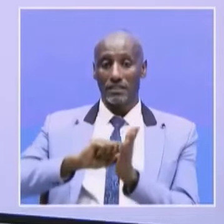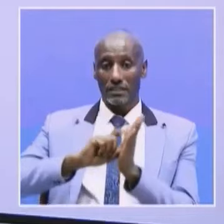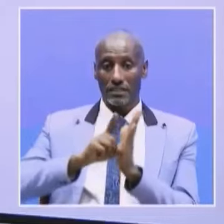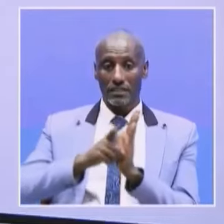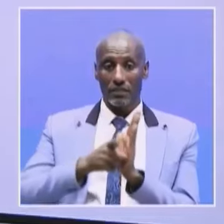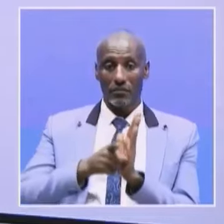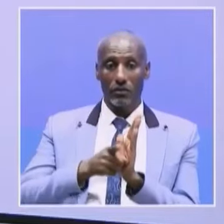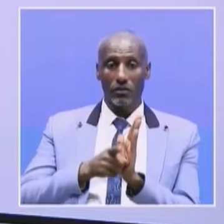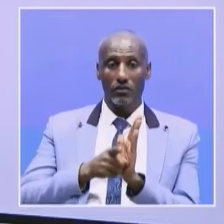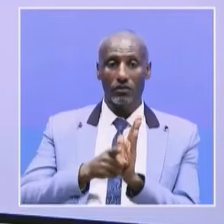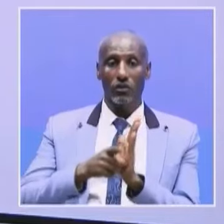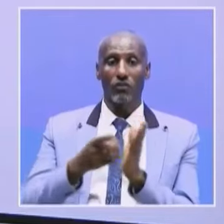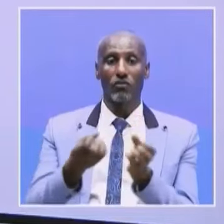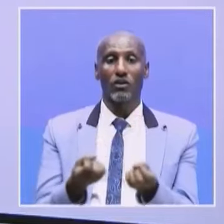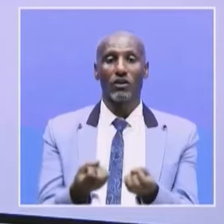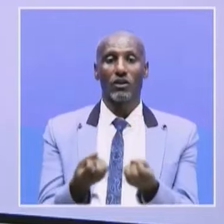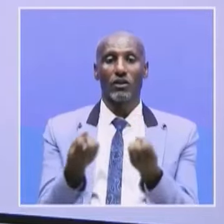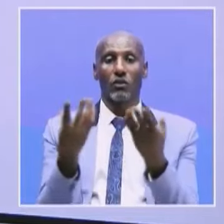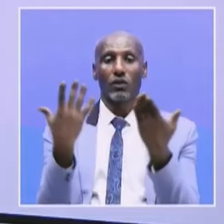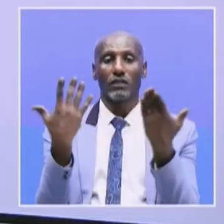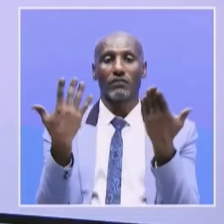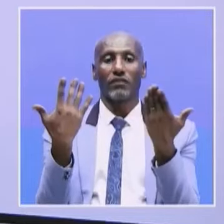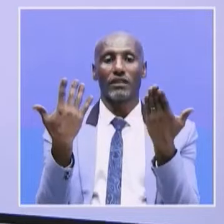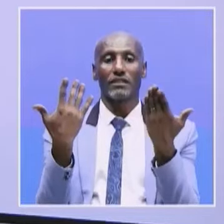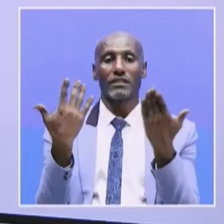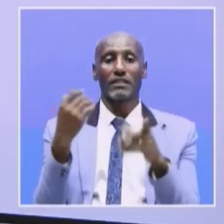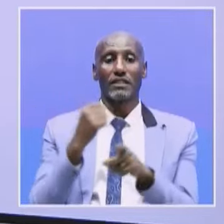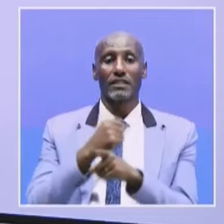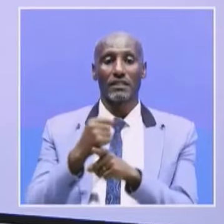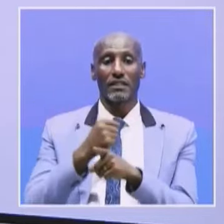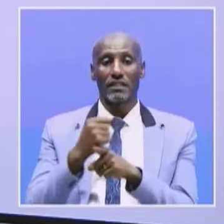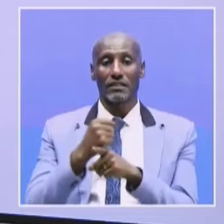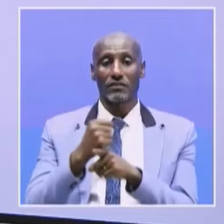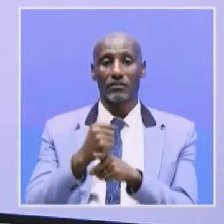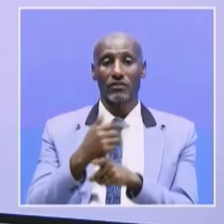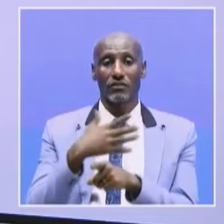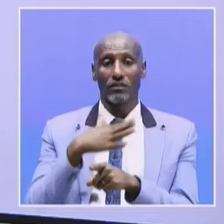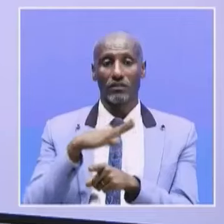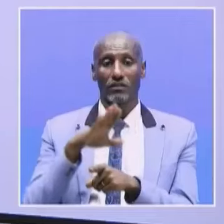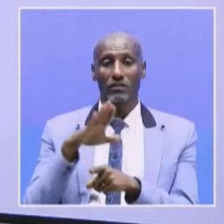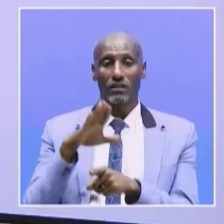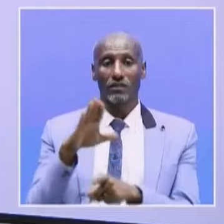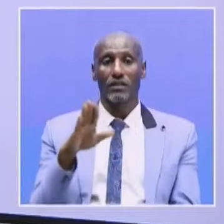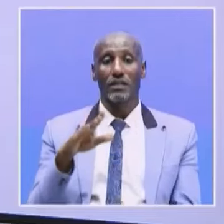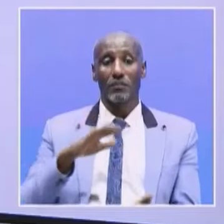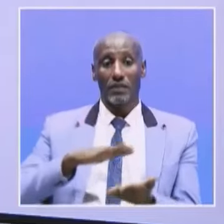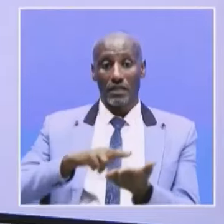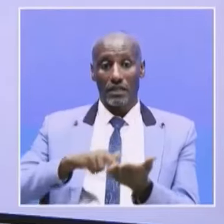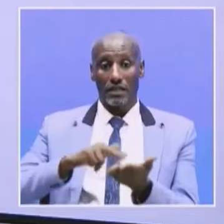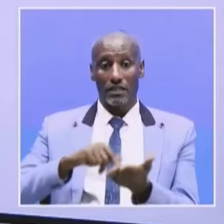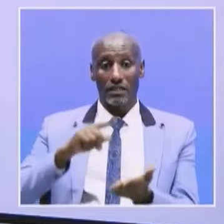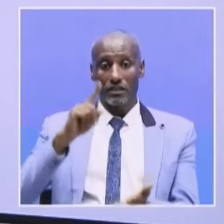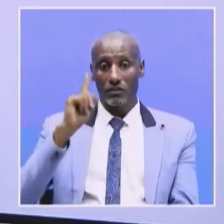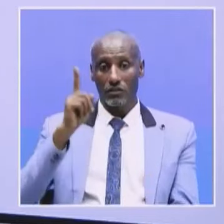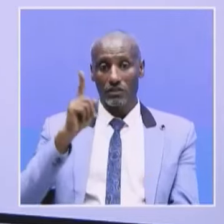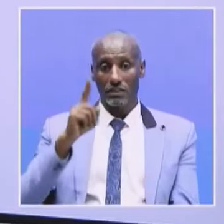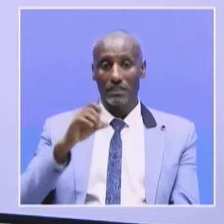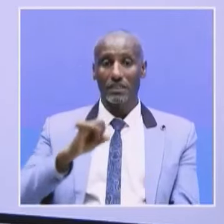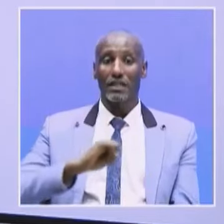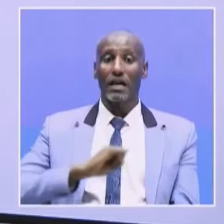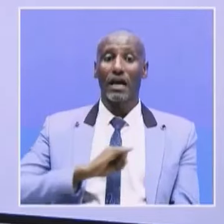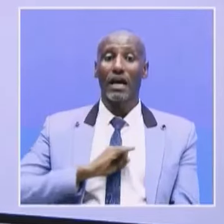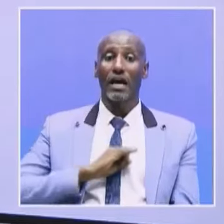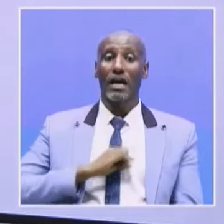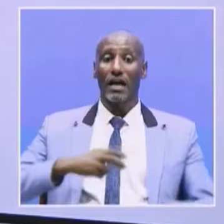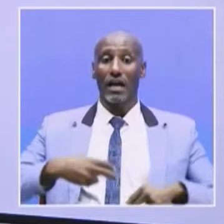of quantifiers and this is activity of them. Let me read once. I have many